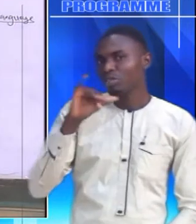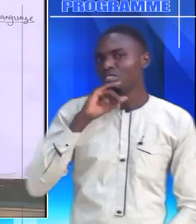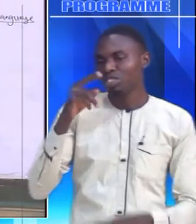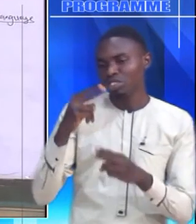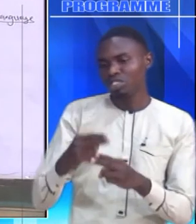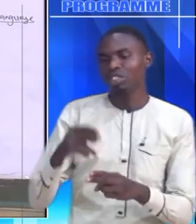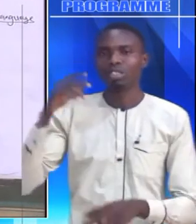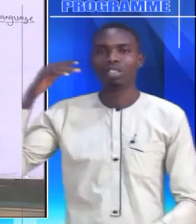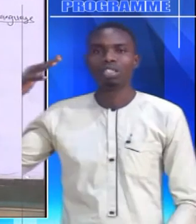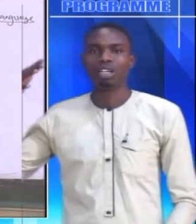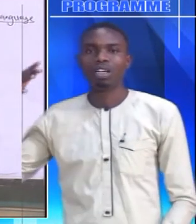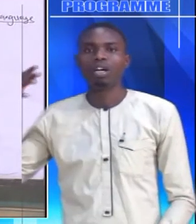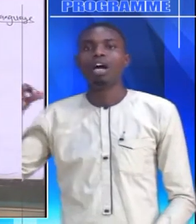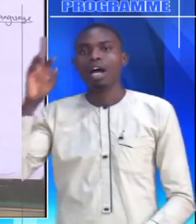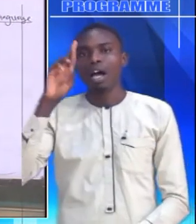RP3,